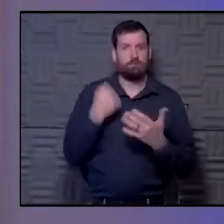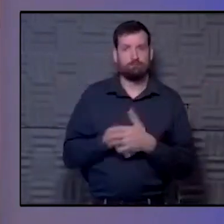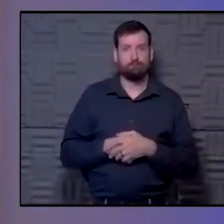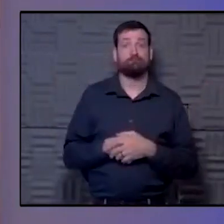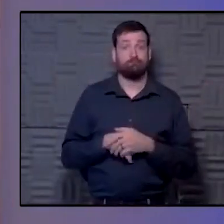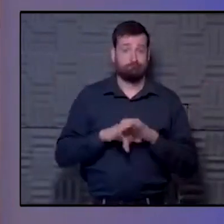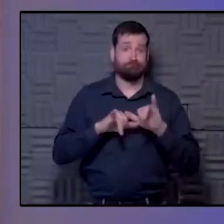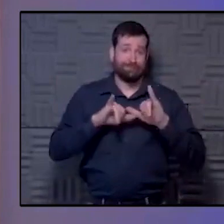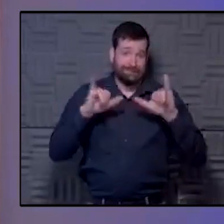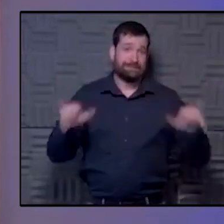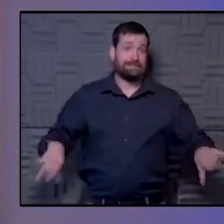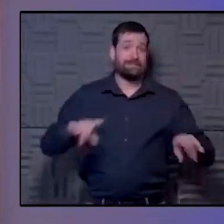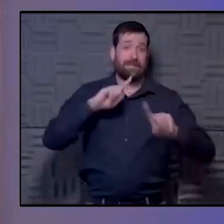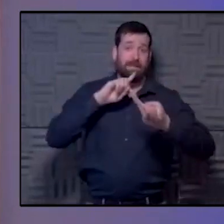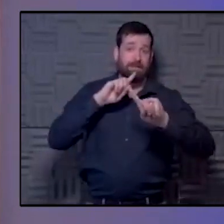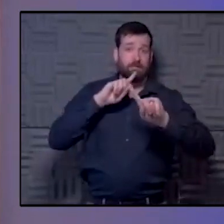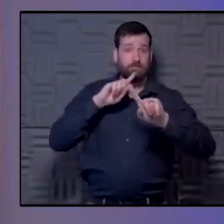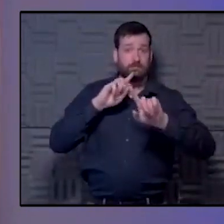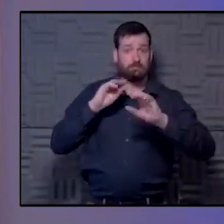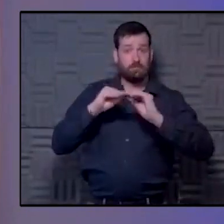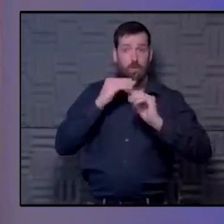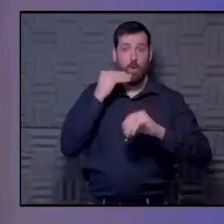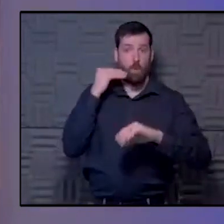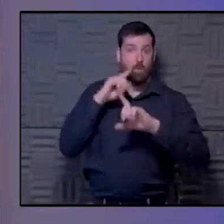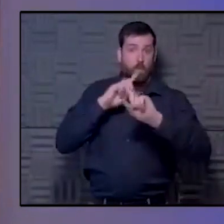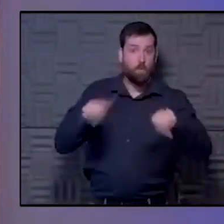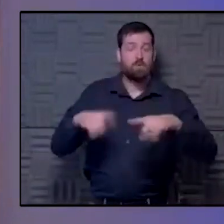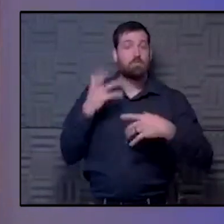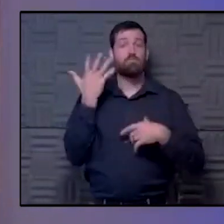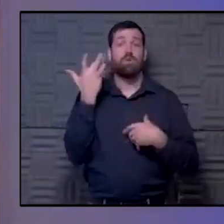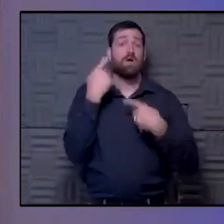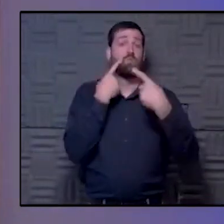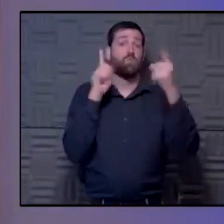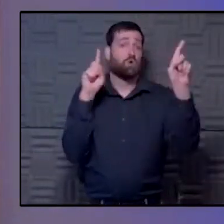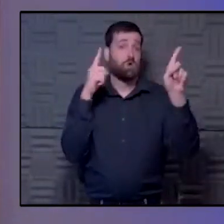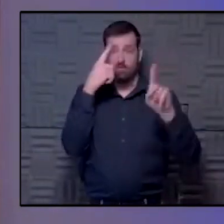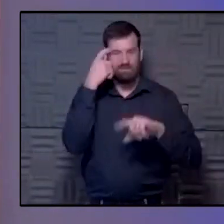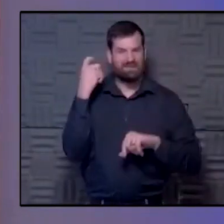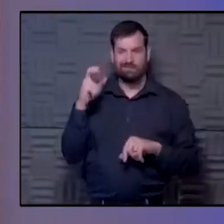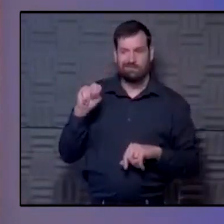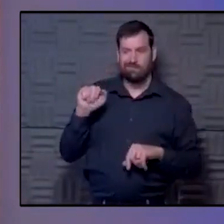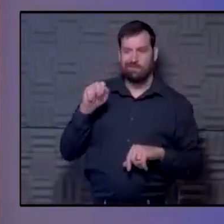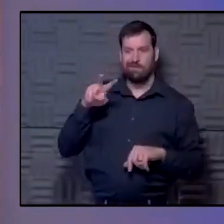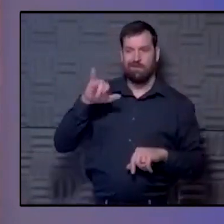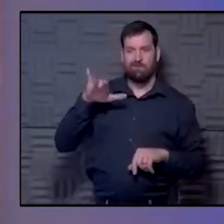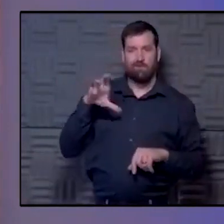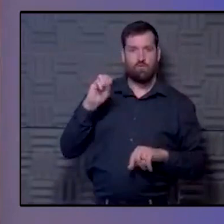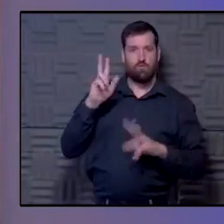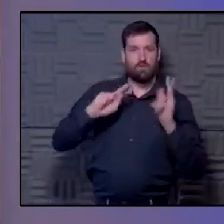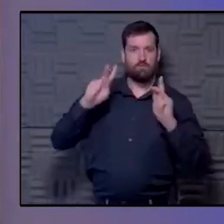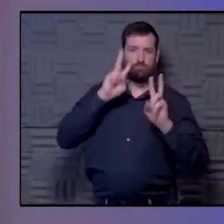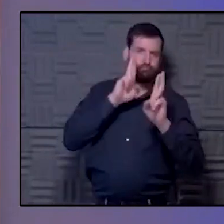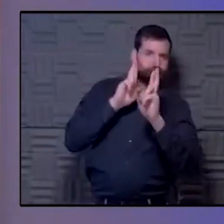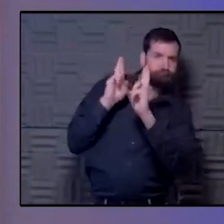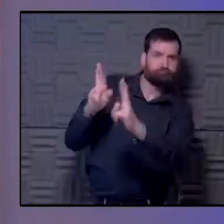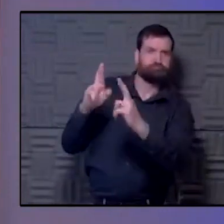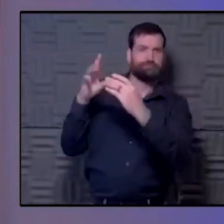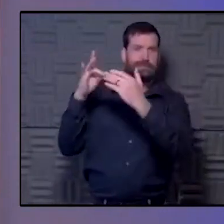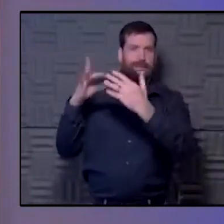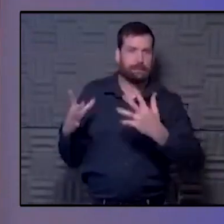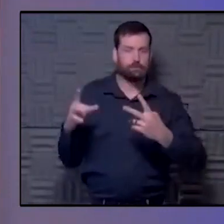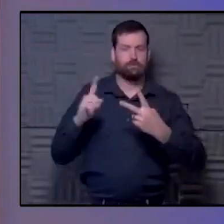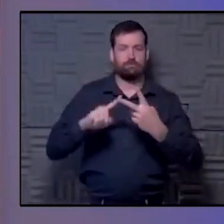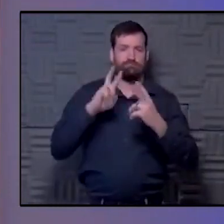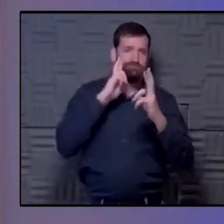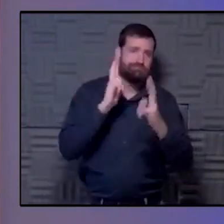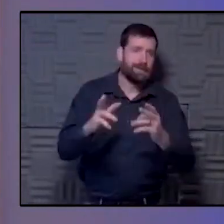order. Now, the reason it worked is because the Navajo people respect their leaders. They respect their